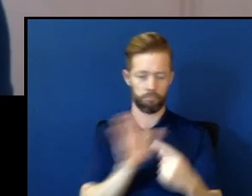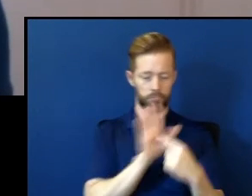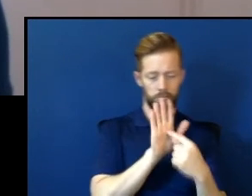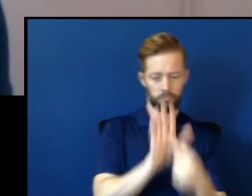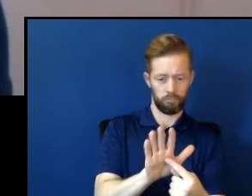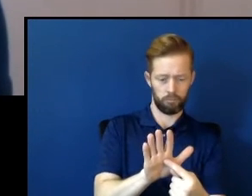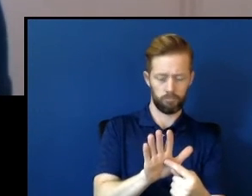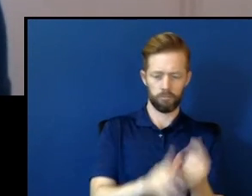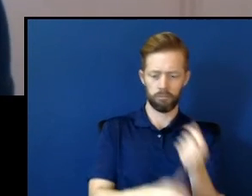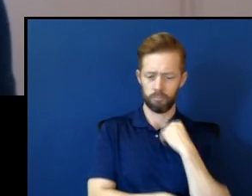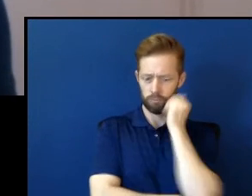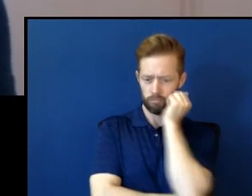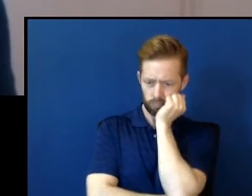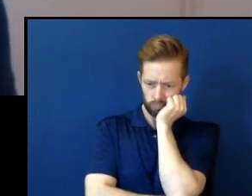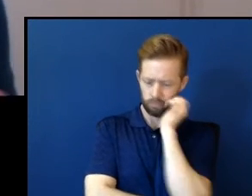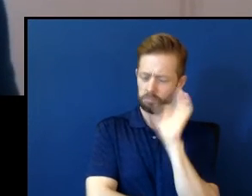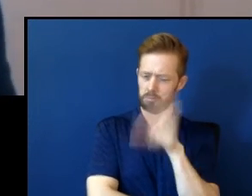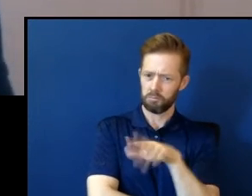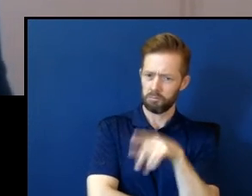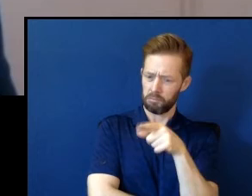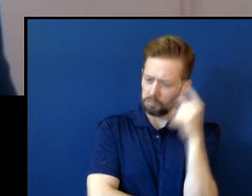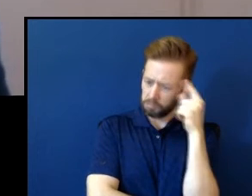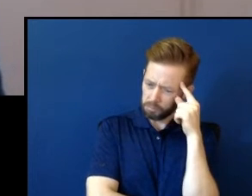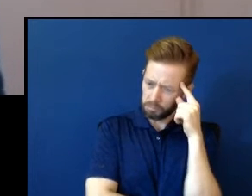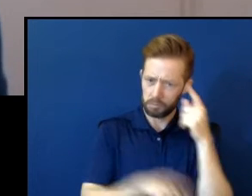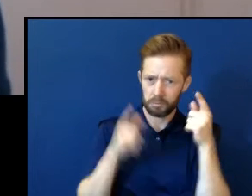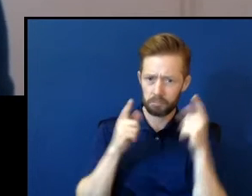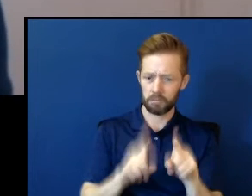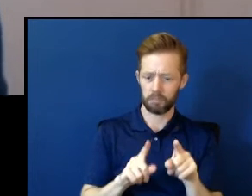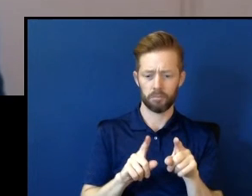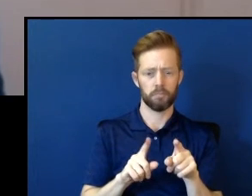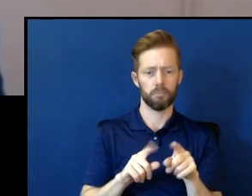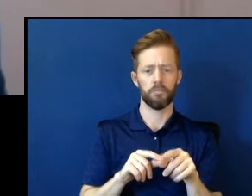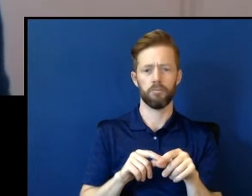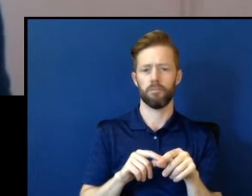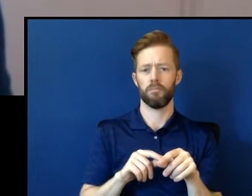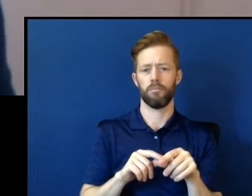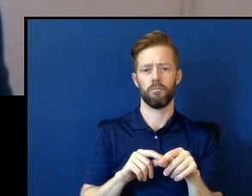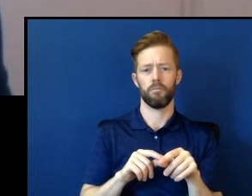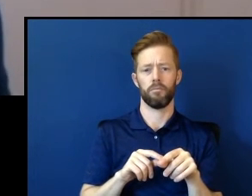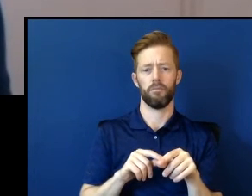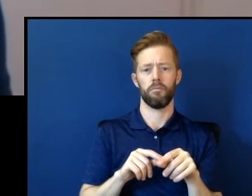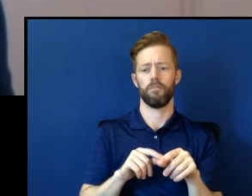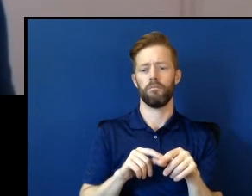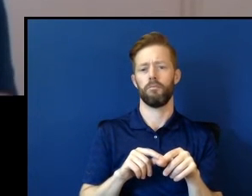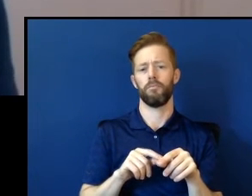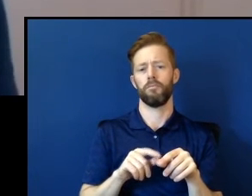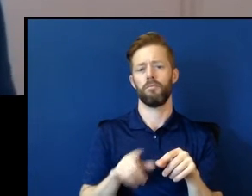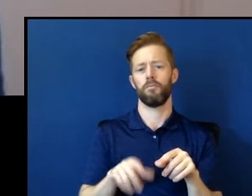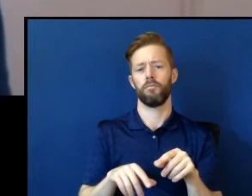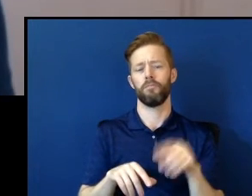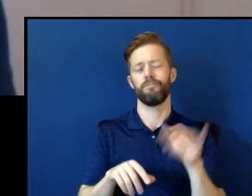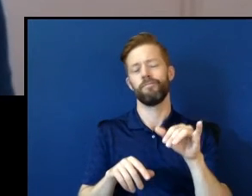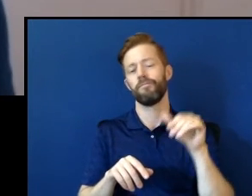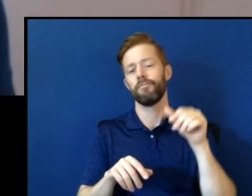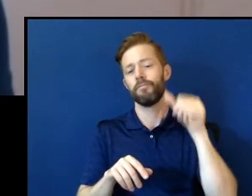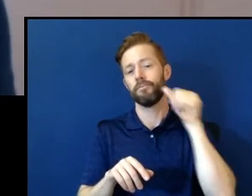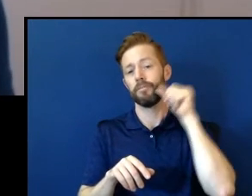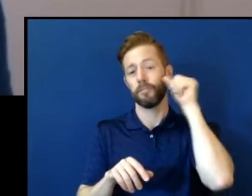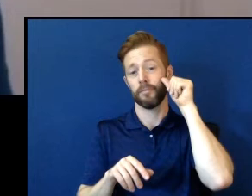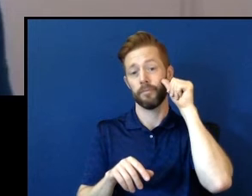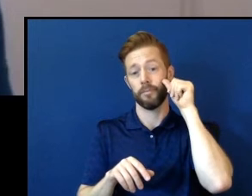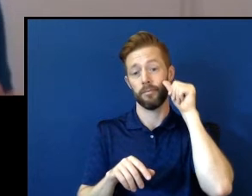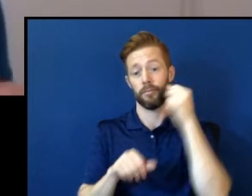open-ended question of, what do you think is going to happen if we put, this object?